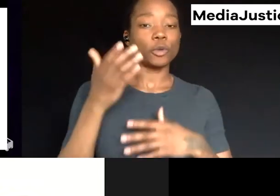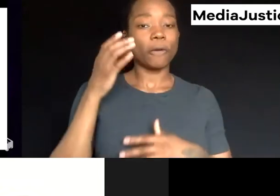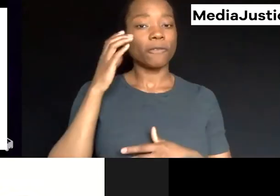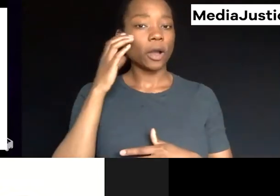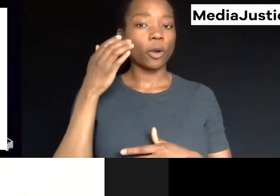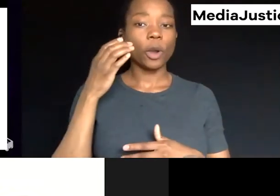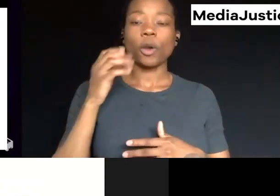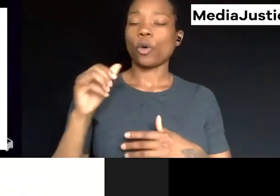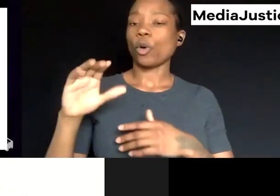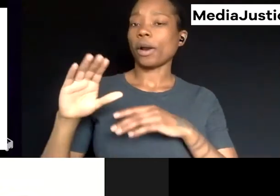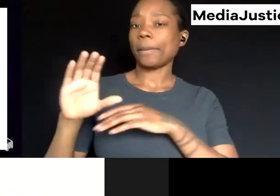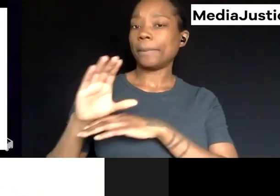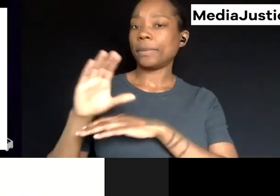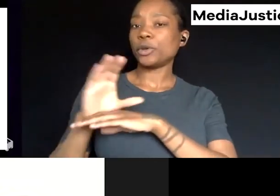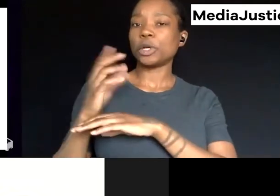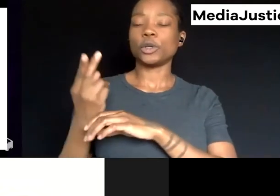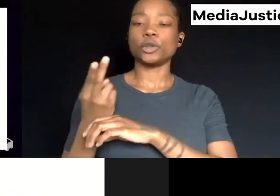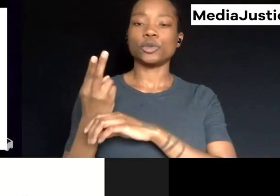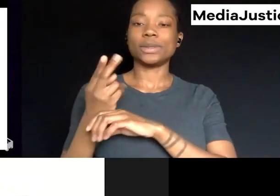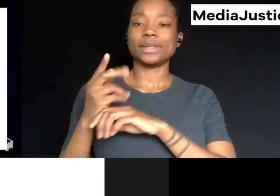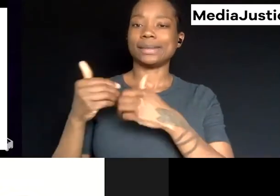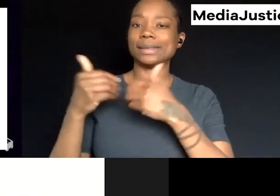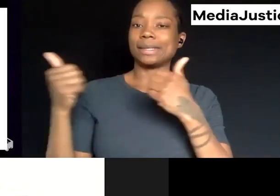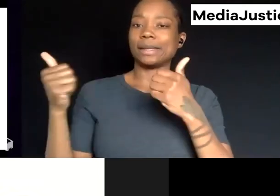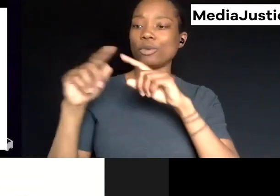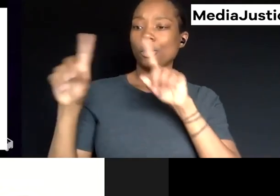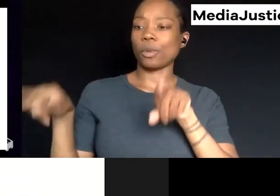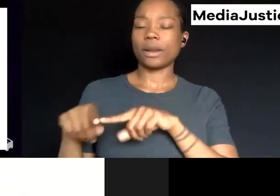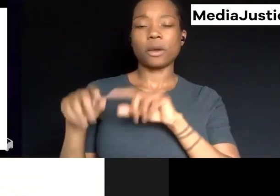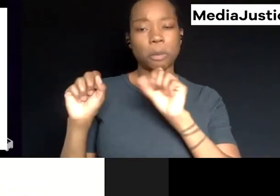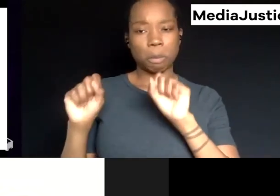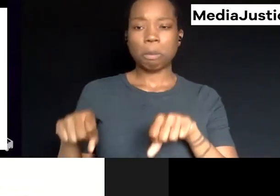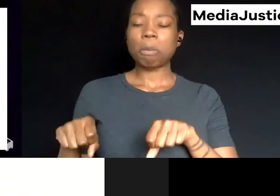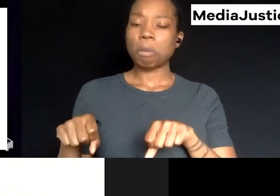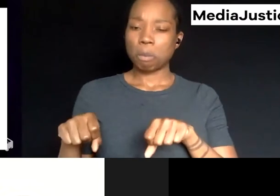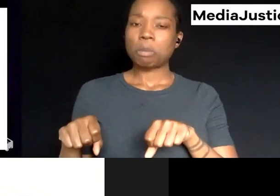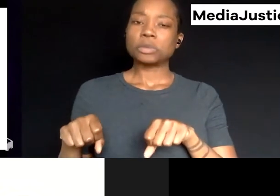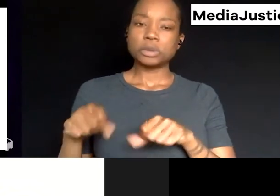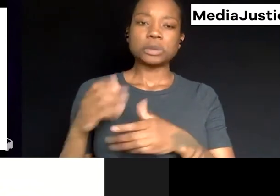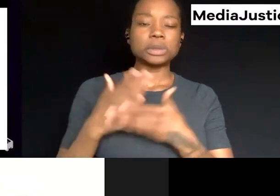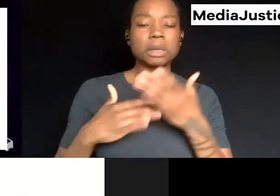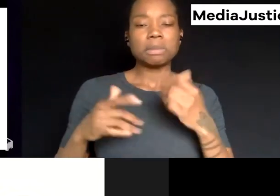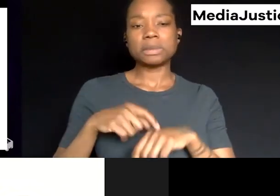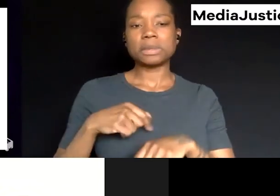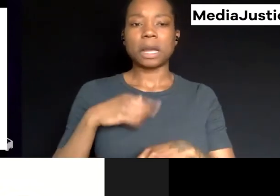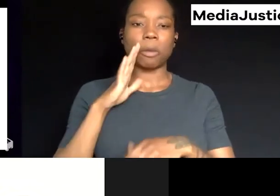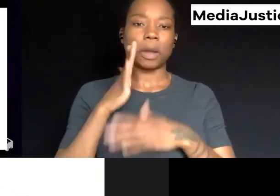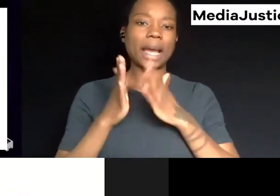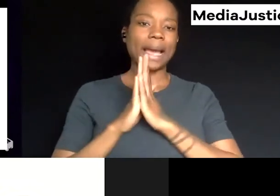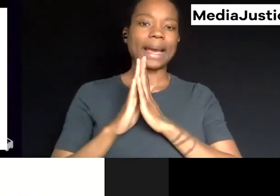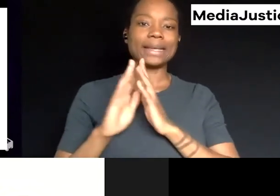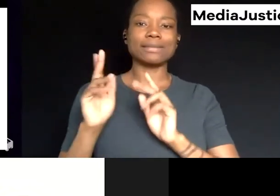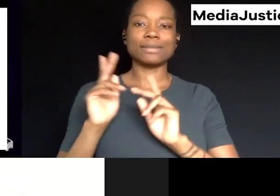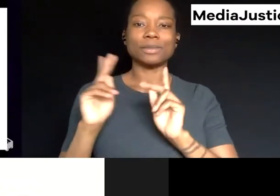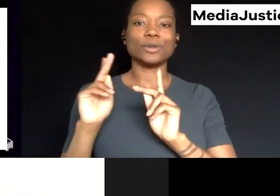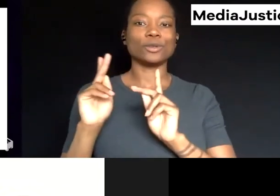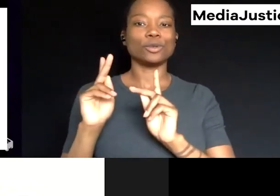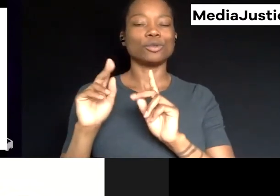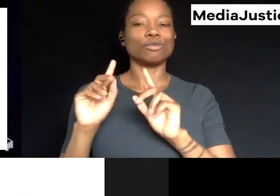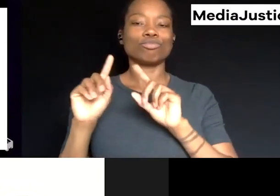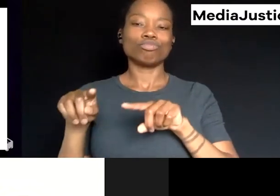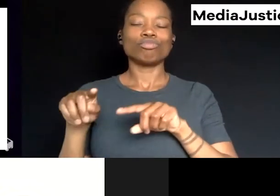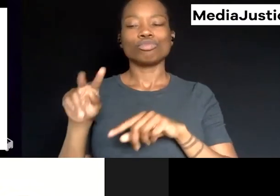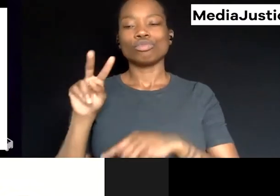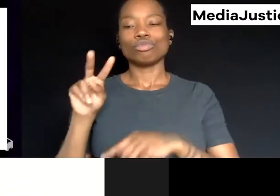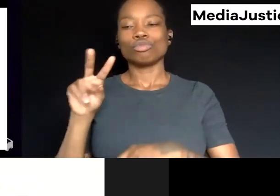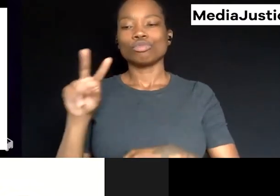window, you can do that. So from time to time, I'll be asking folks to go to Mentimeter. So please take a moment to at least